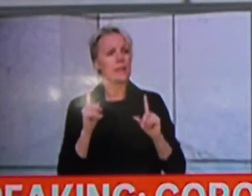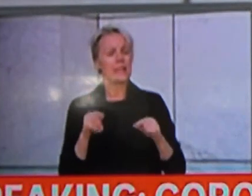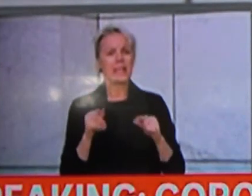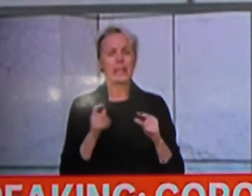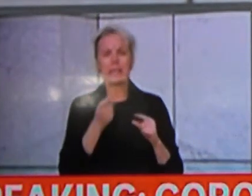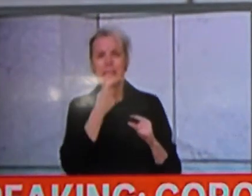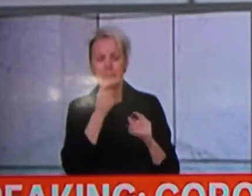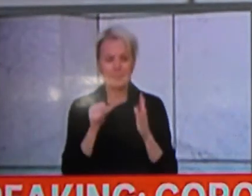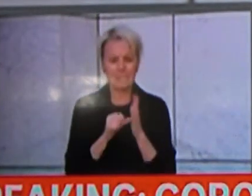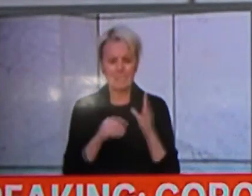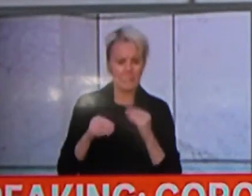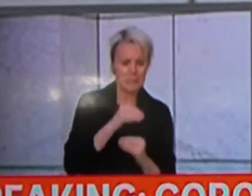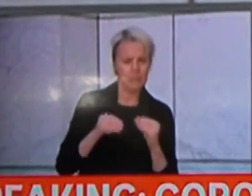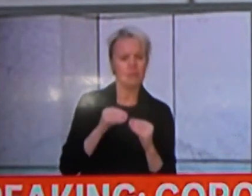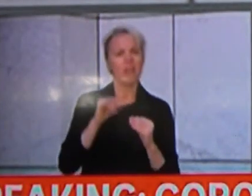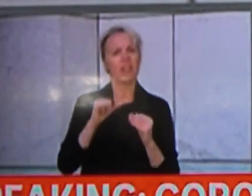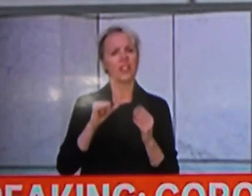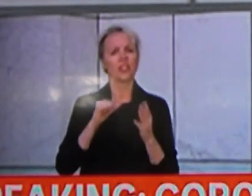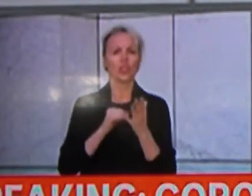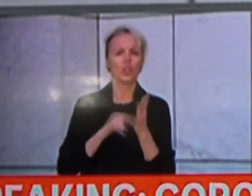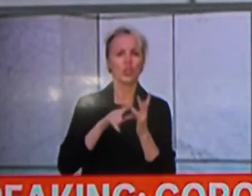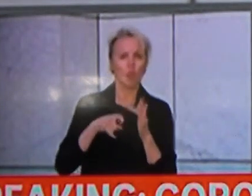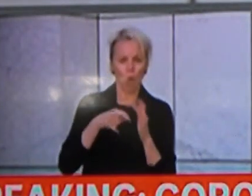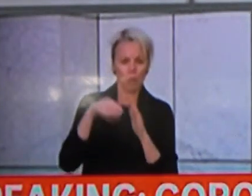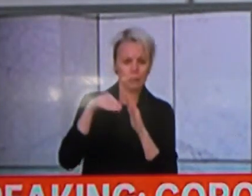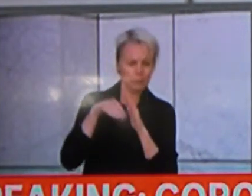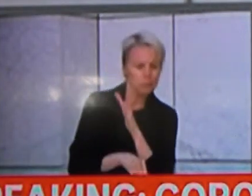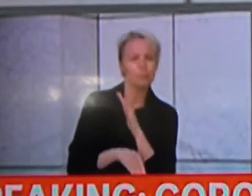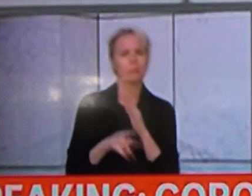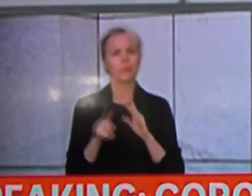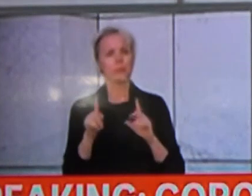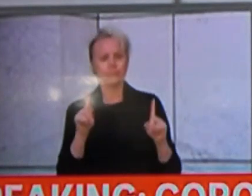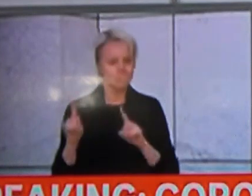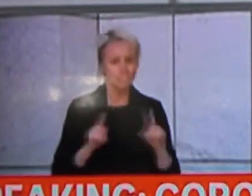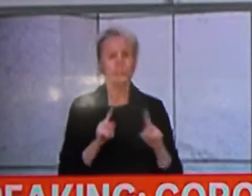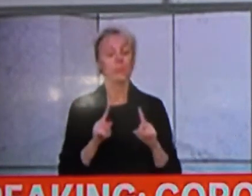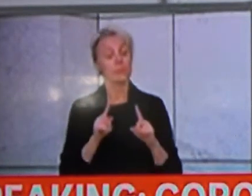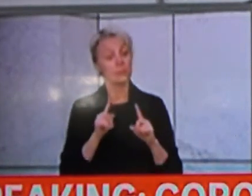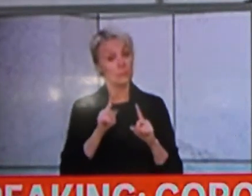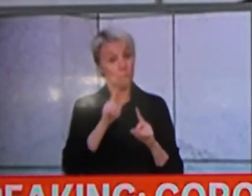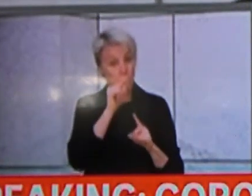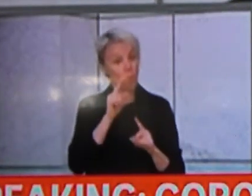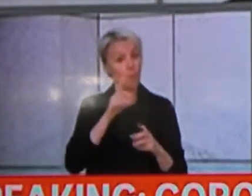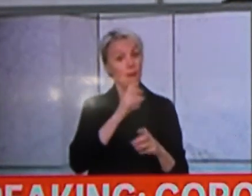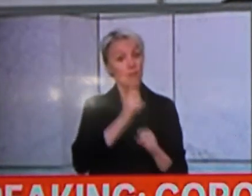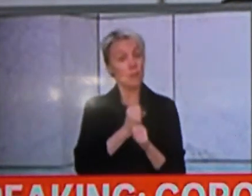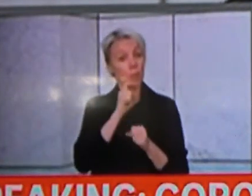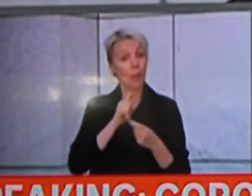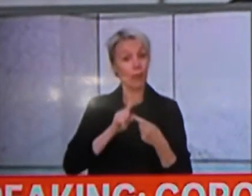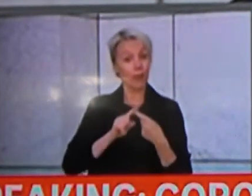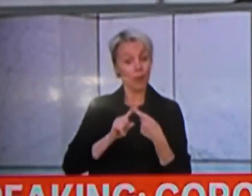raising capital on markets and so forth. Is there potential for, say, the government extending a line of credit to some of these larger companies,